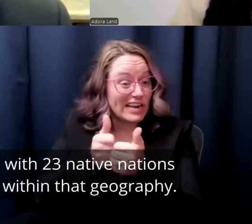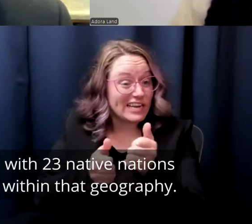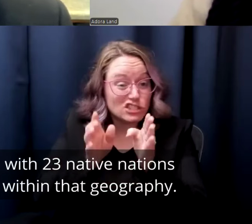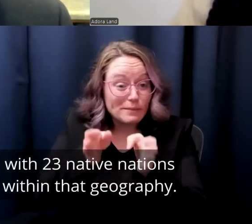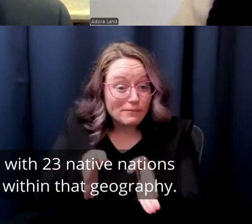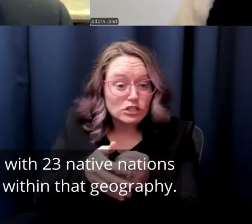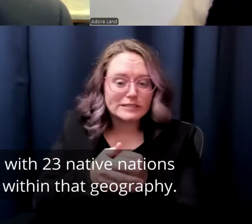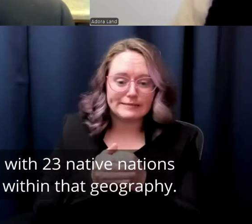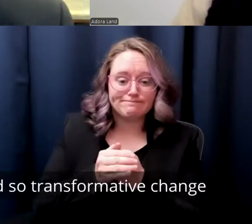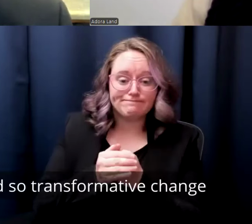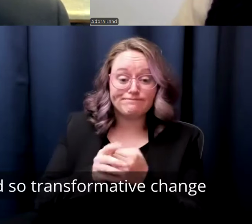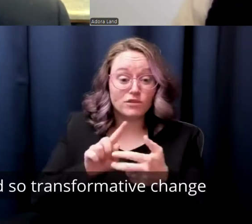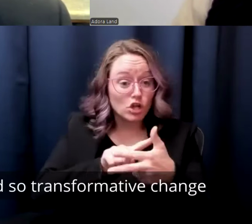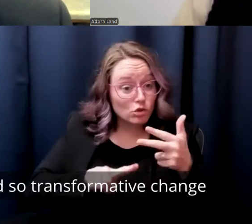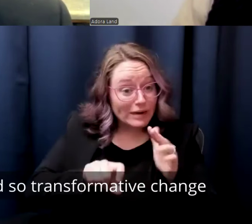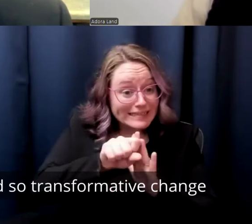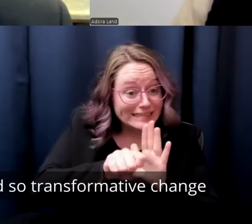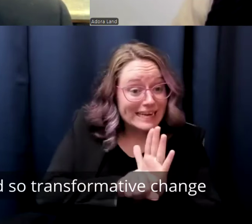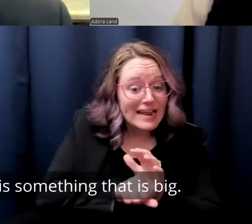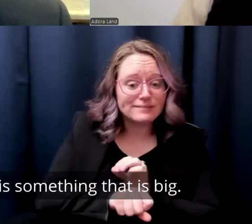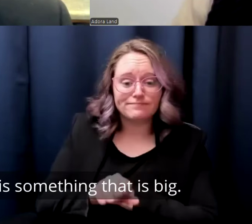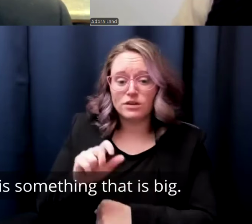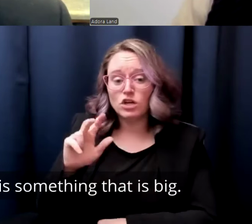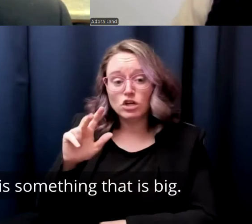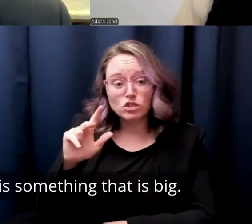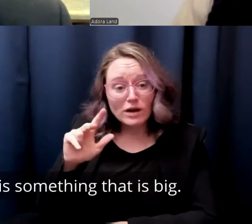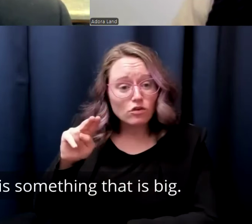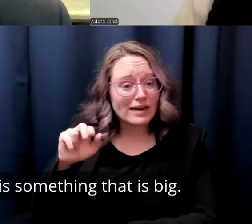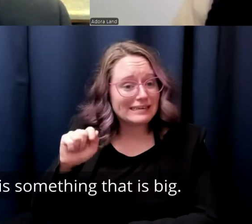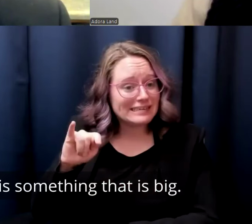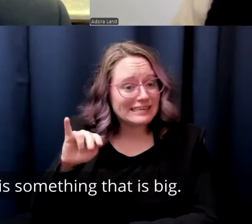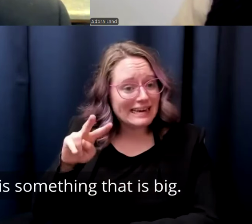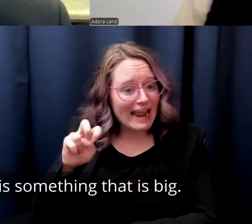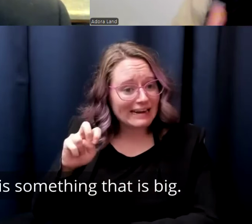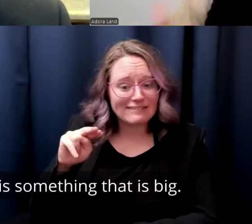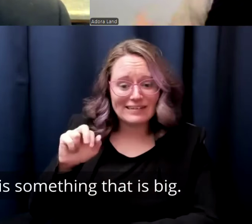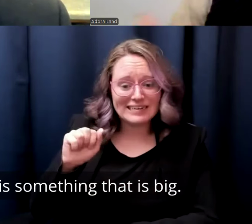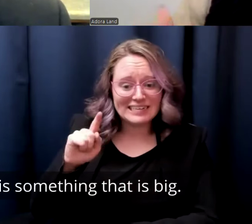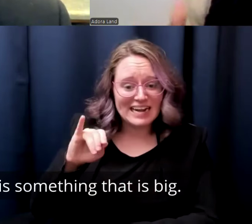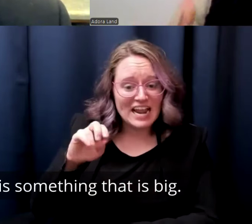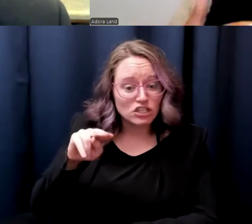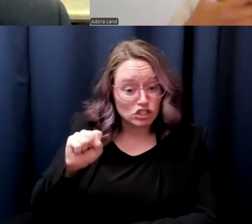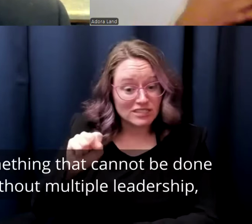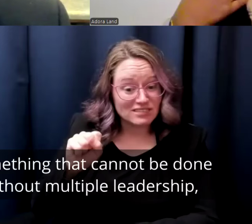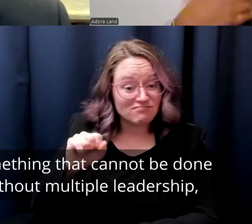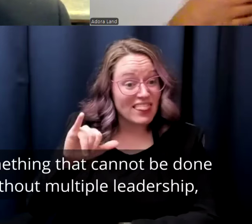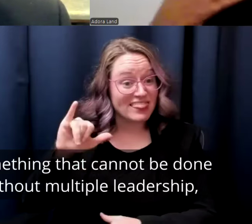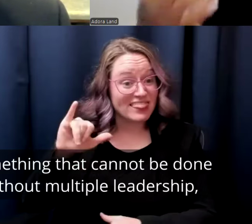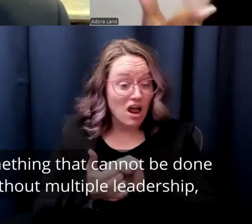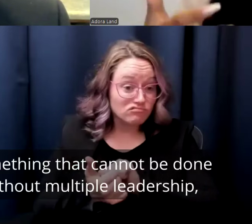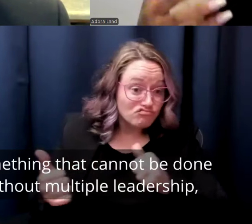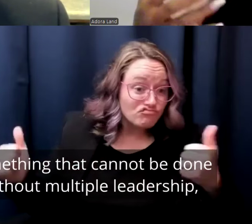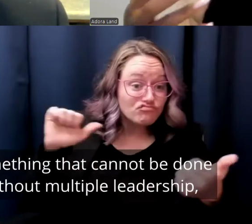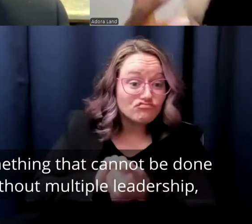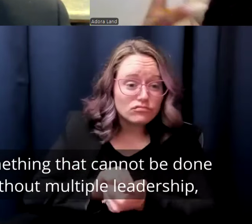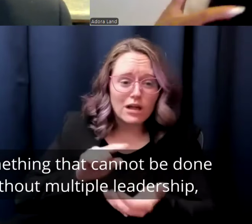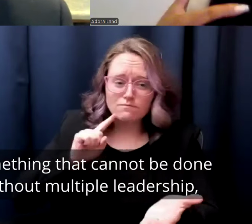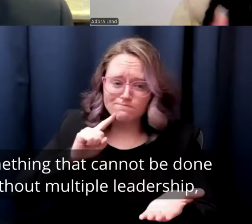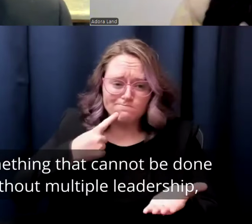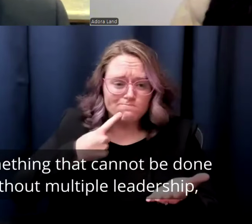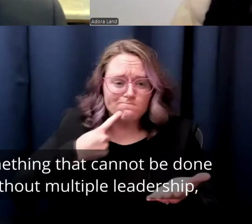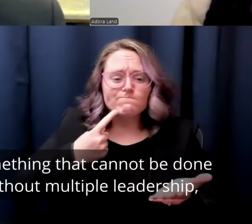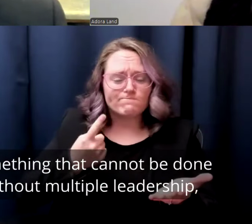that geography. And so transformative change is something that is big, something that cannot be